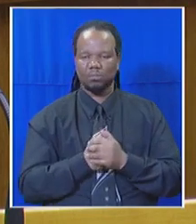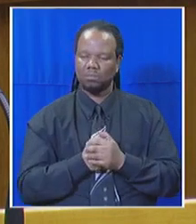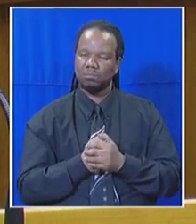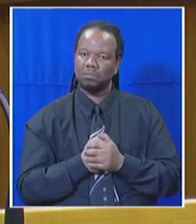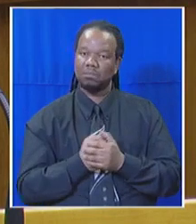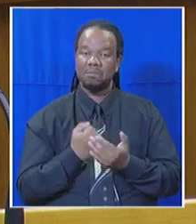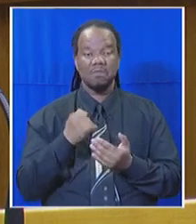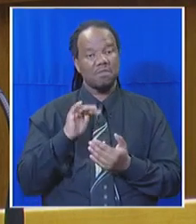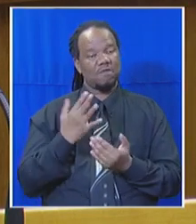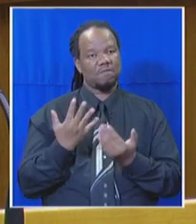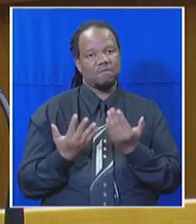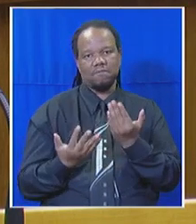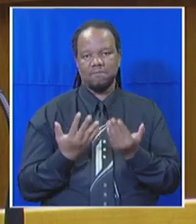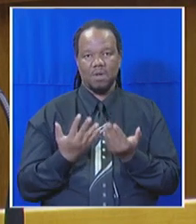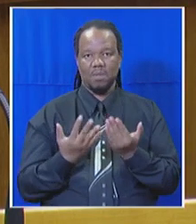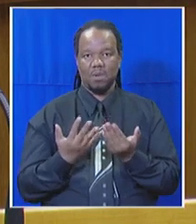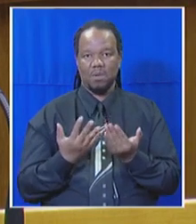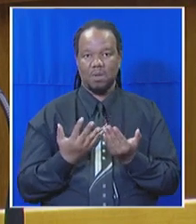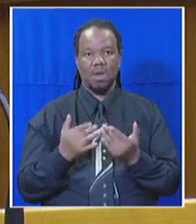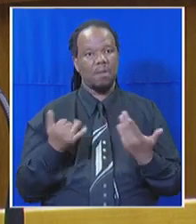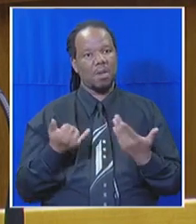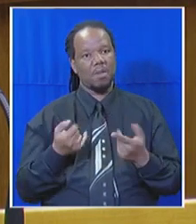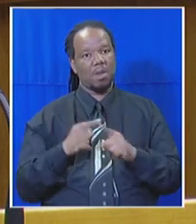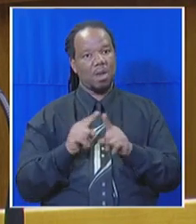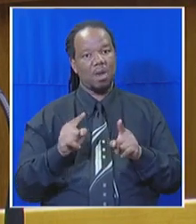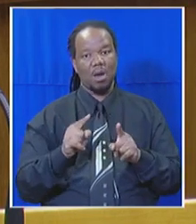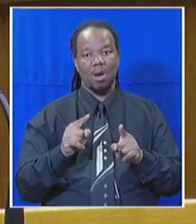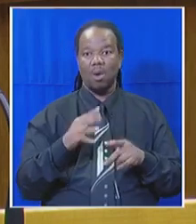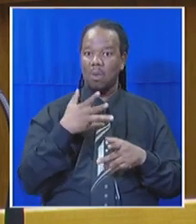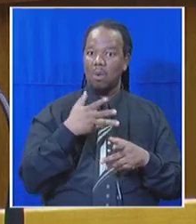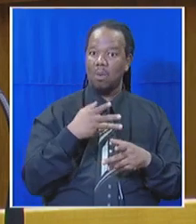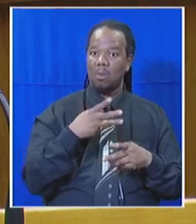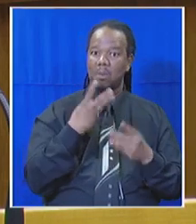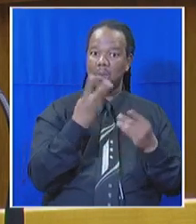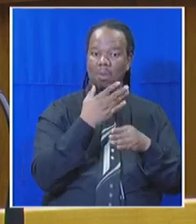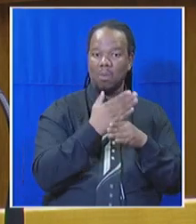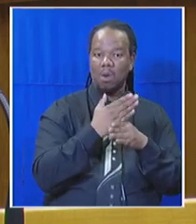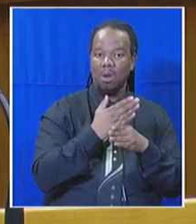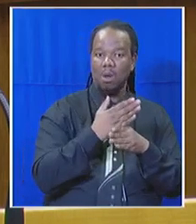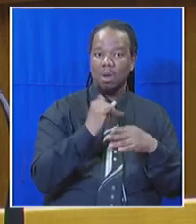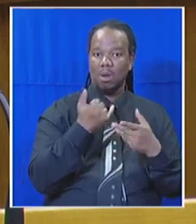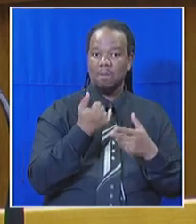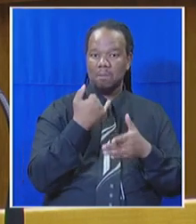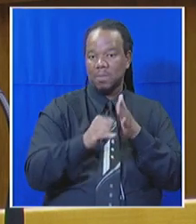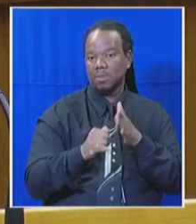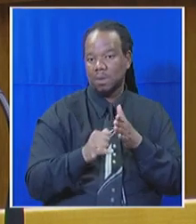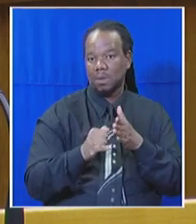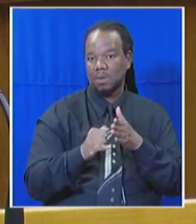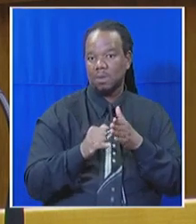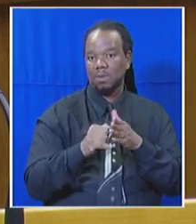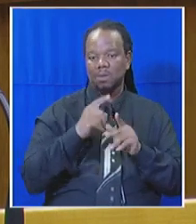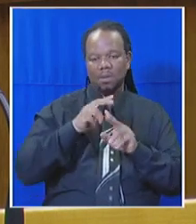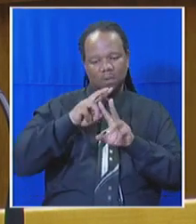to a cost error on the side of public works, it should be fully investigated so as not to